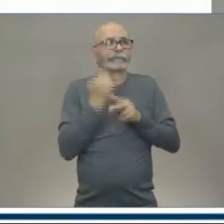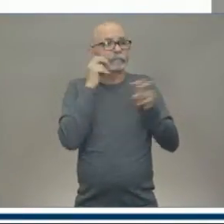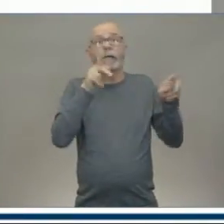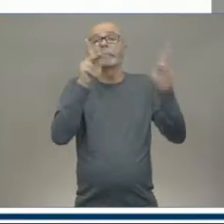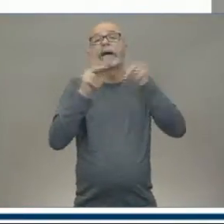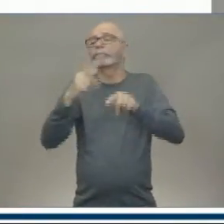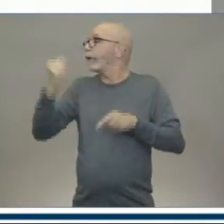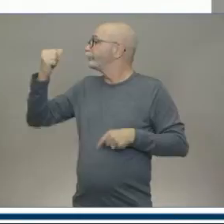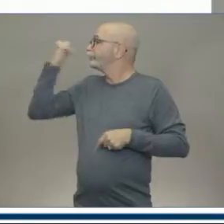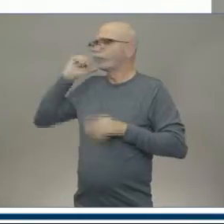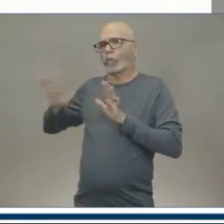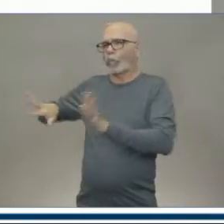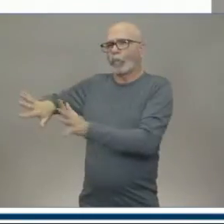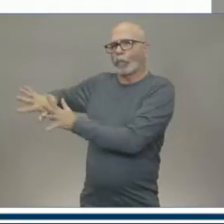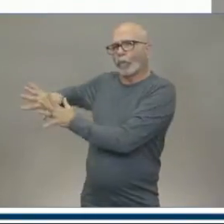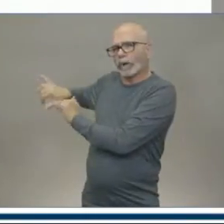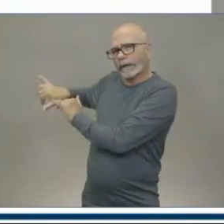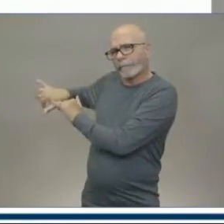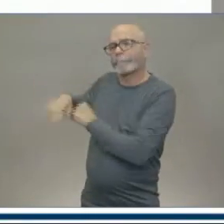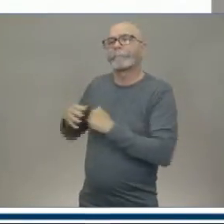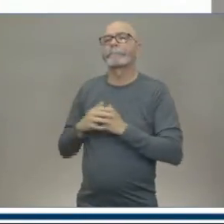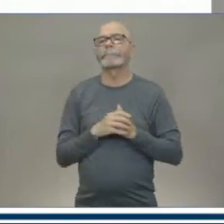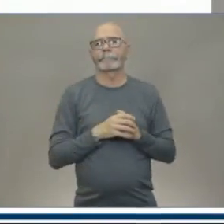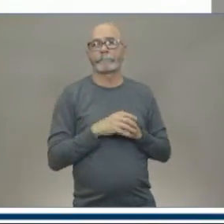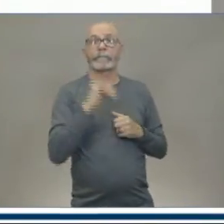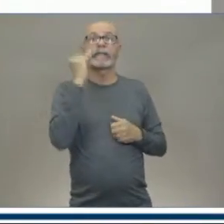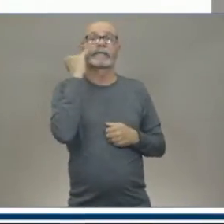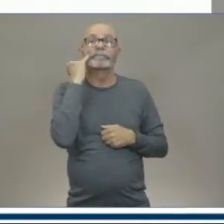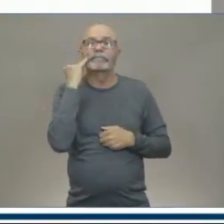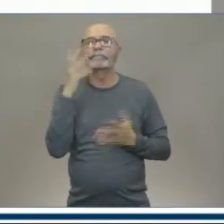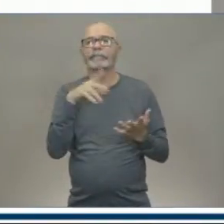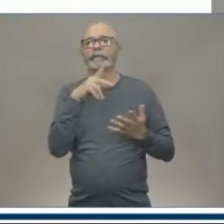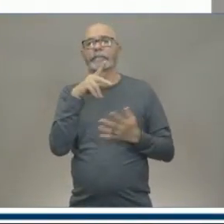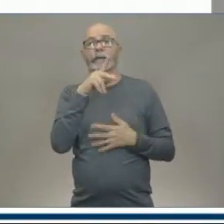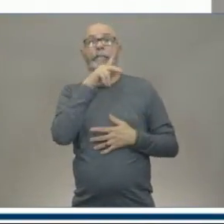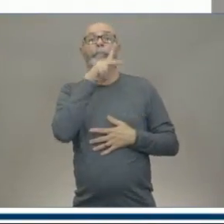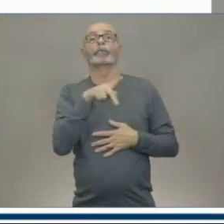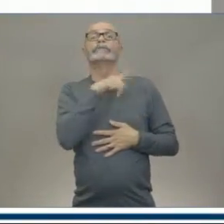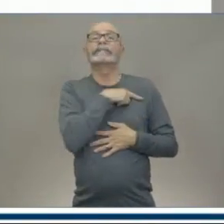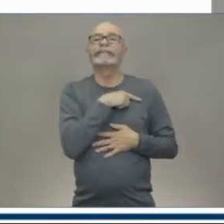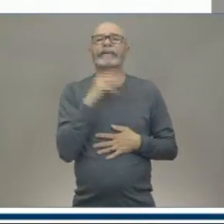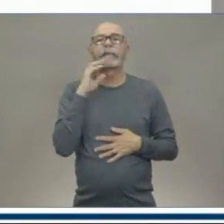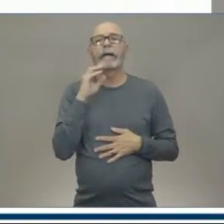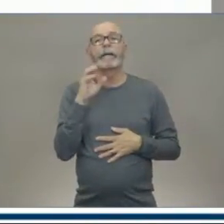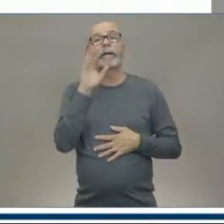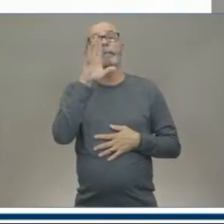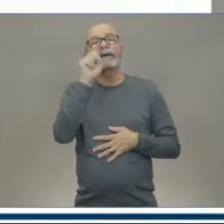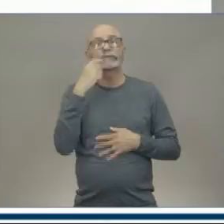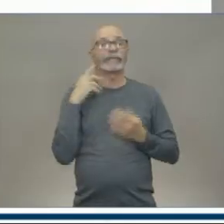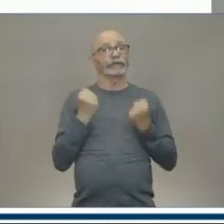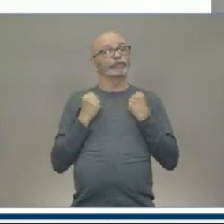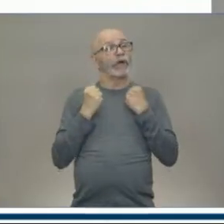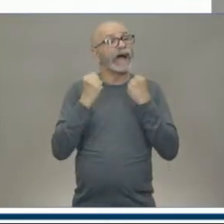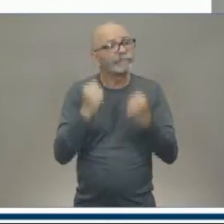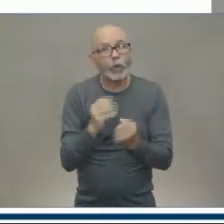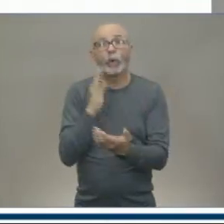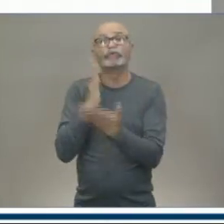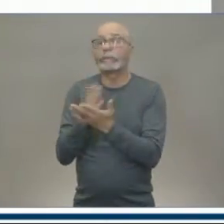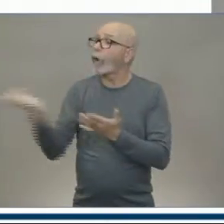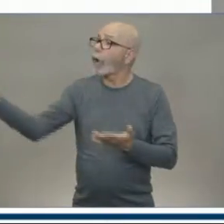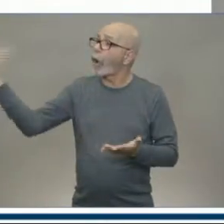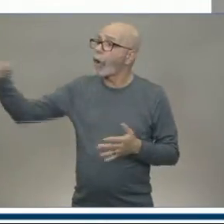it's a bus or an individual personal vehicle, it's a drive only, no stopping, no drive-throughs. It's just simply an opportunity to